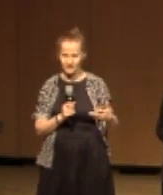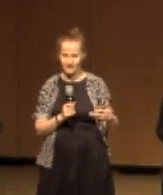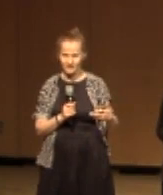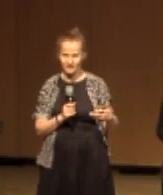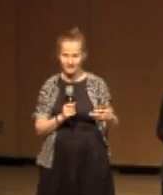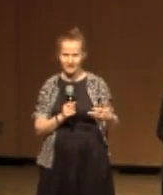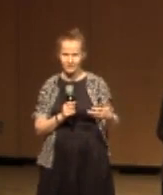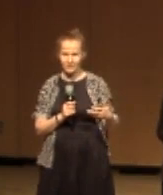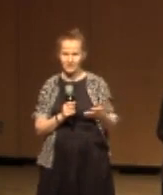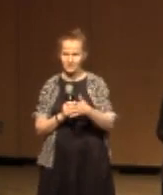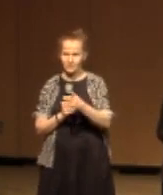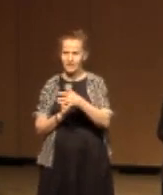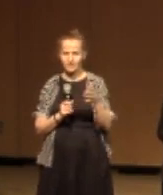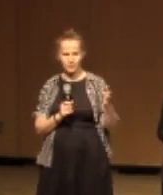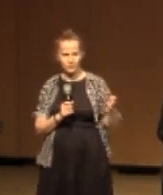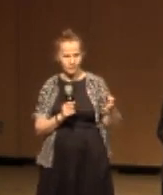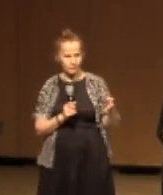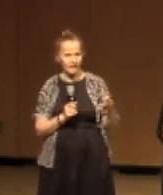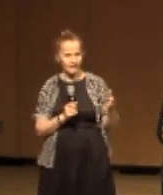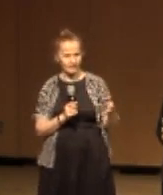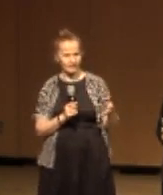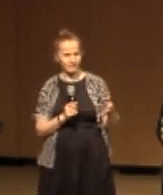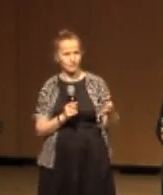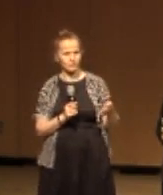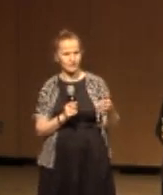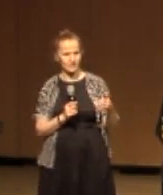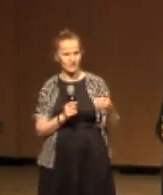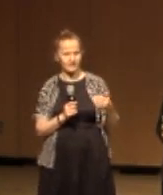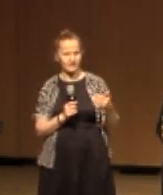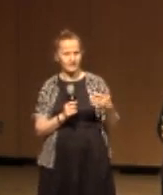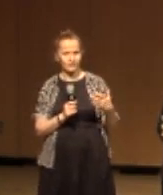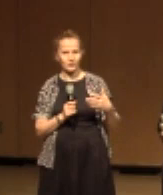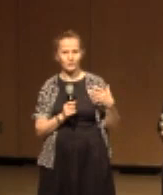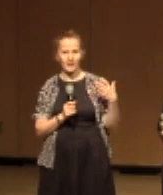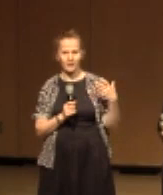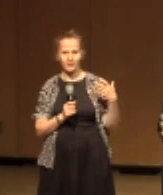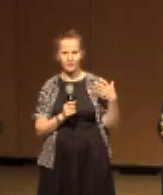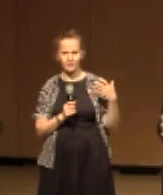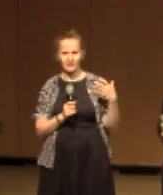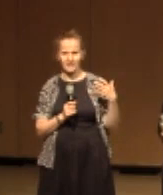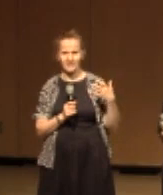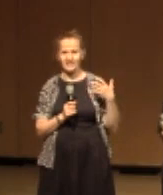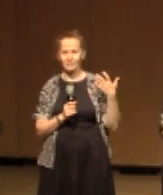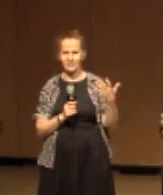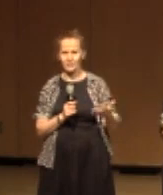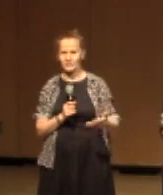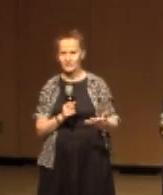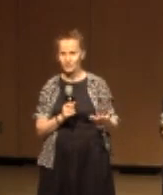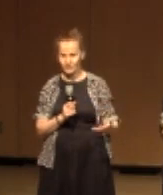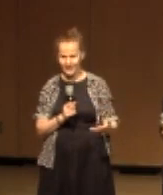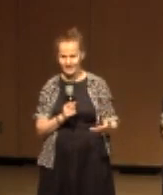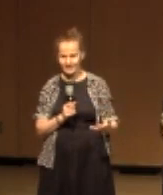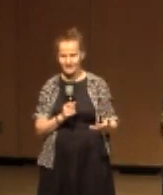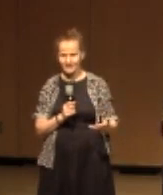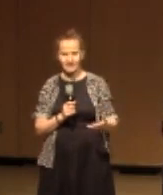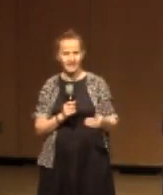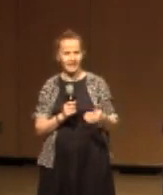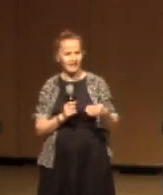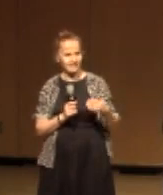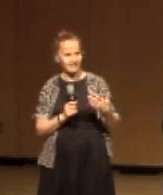to yunos because for many of you who have read a lot of Yun fosa you know how his language sounds in your